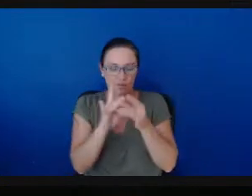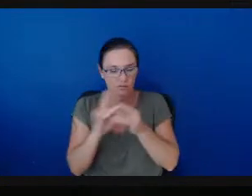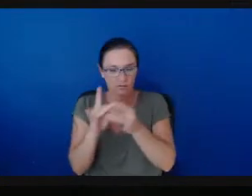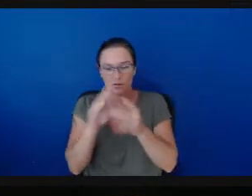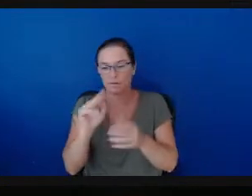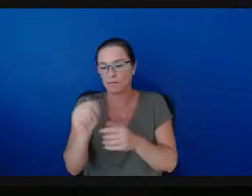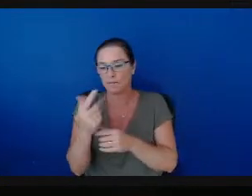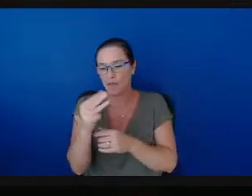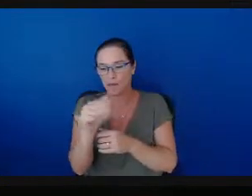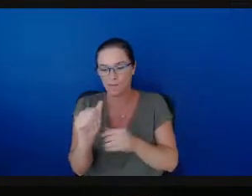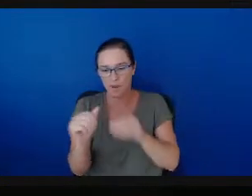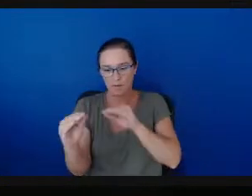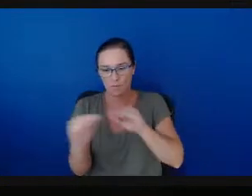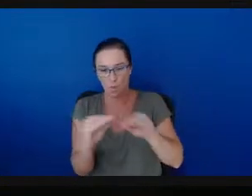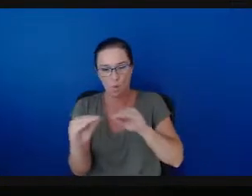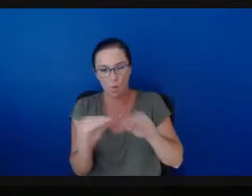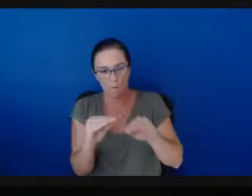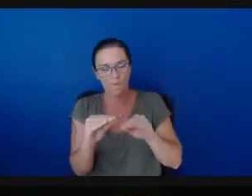of that.